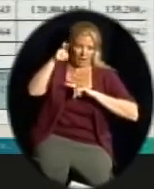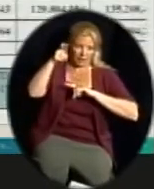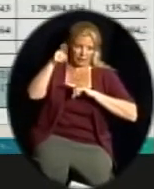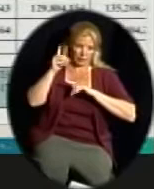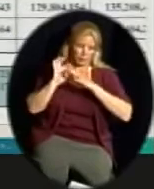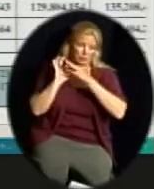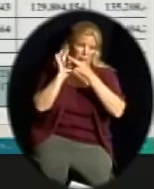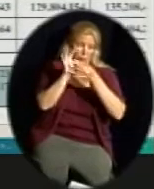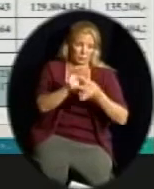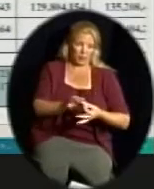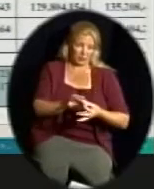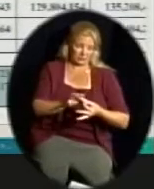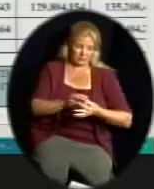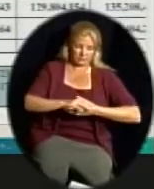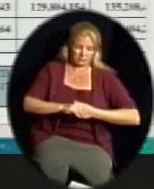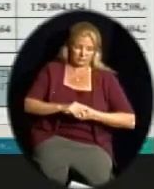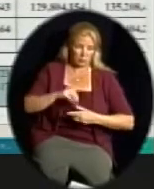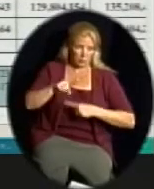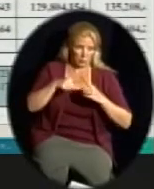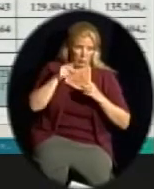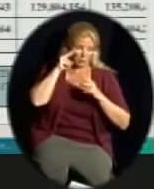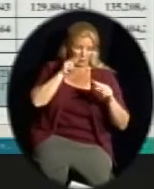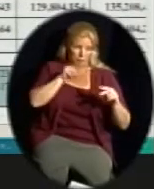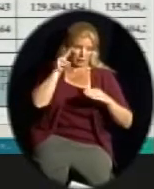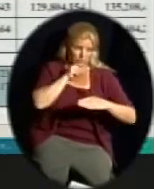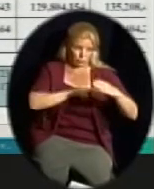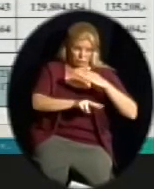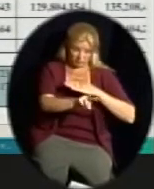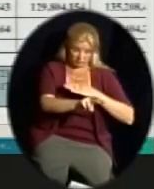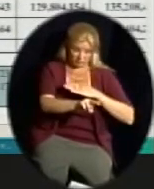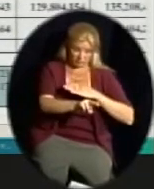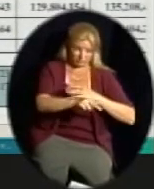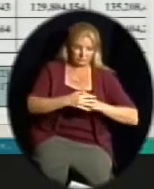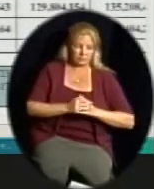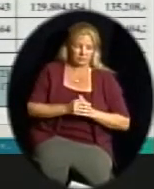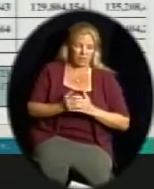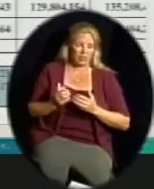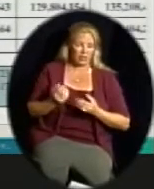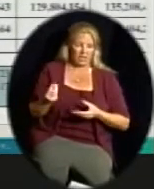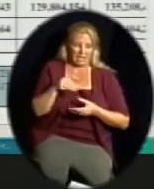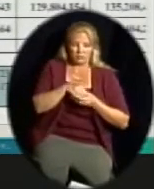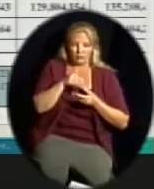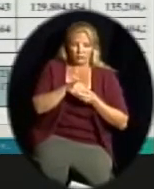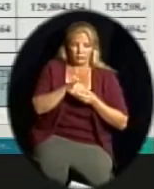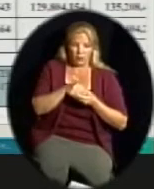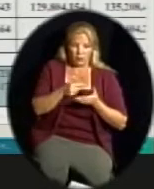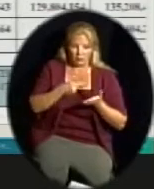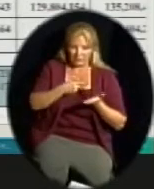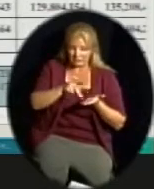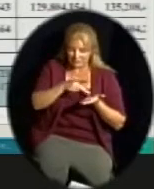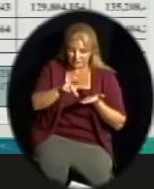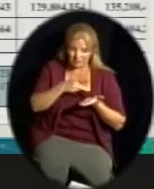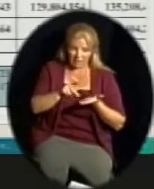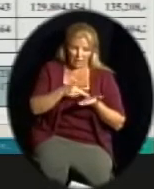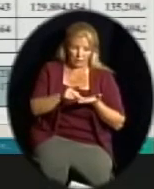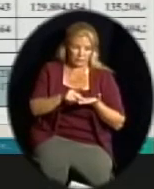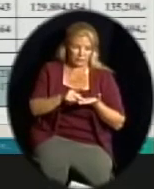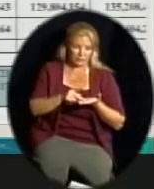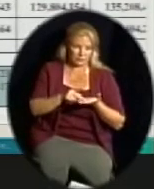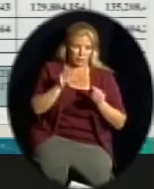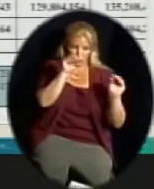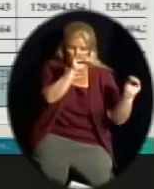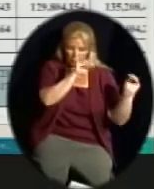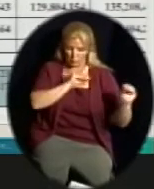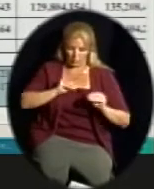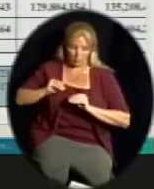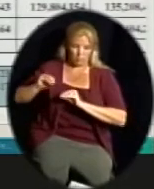side. And those two areas represent the salaries that were moved at one point in time to capital outlay to